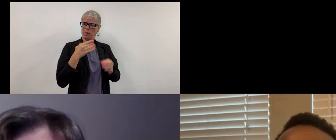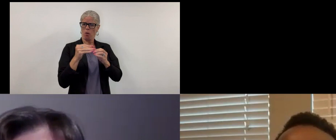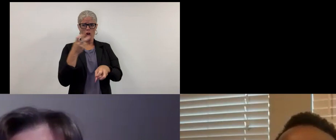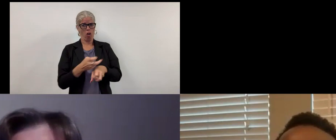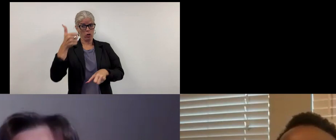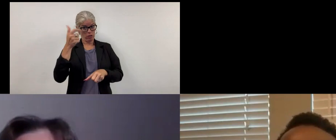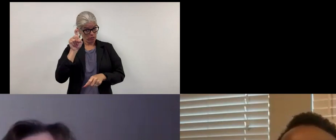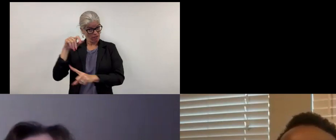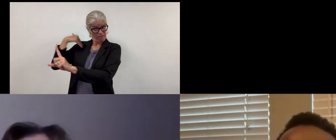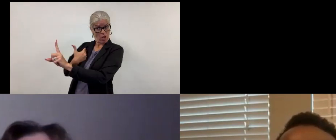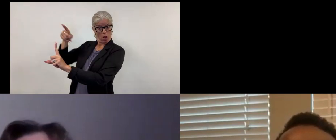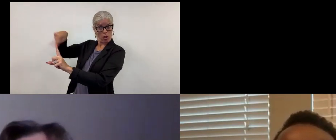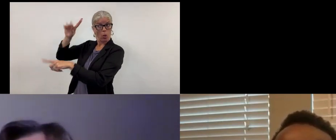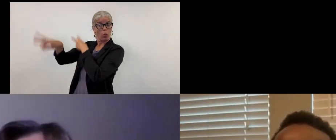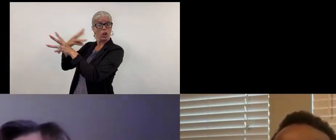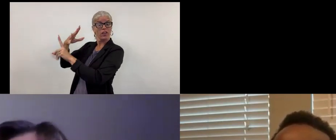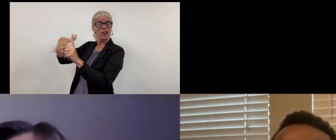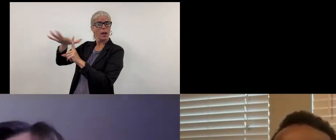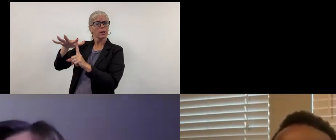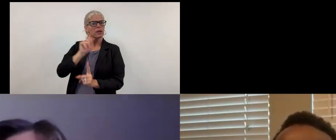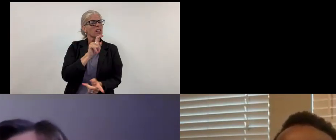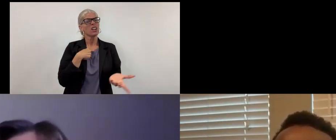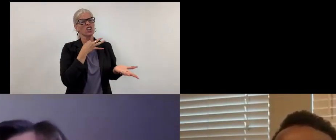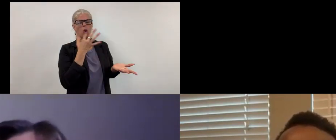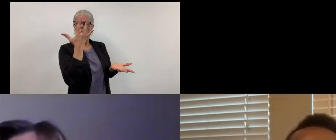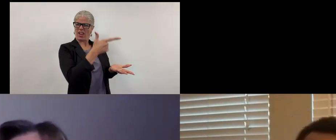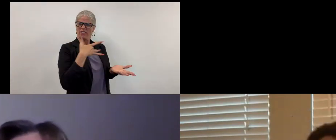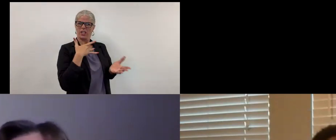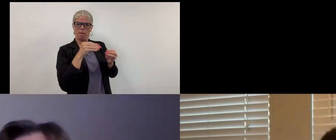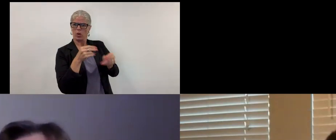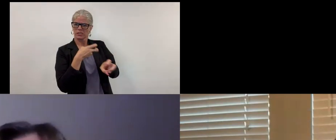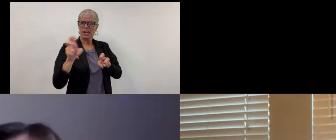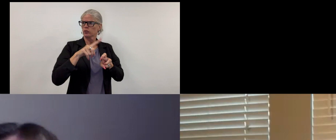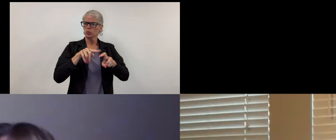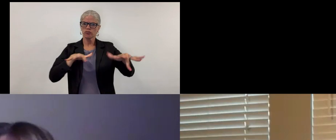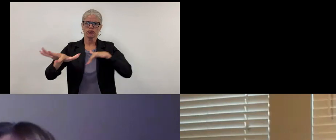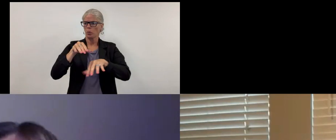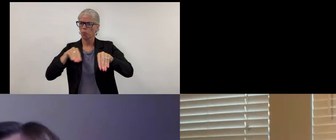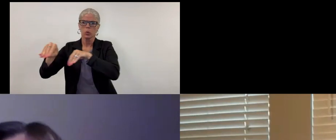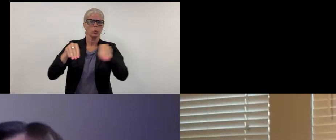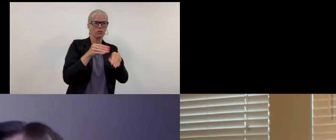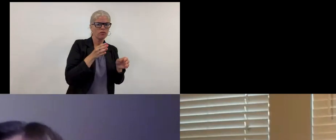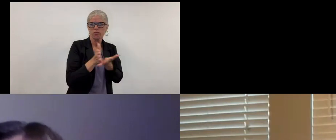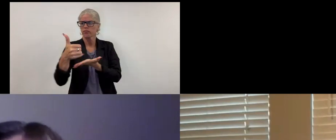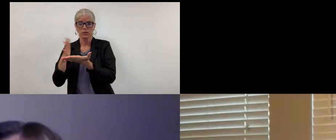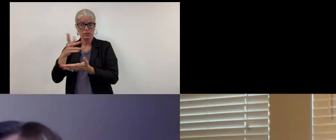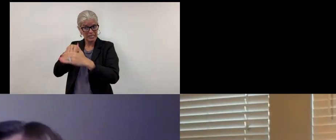more difficult lately? Is it because of the environment? Is it because of just moving from place to place,